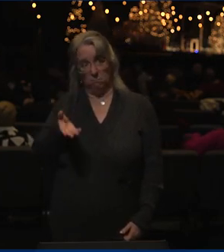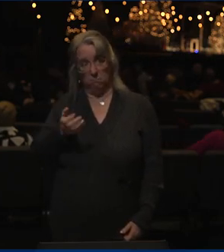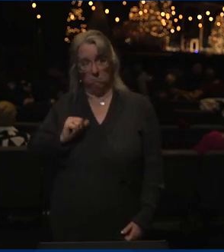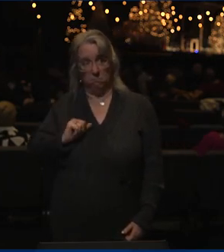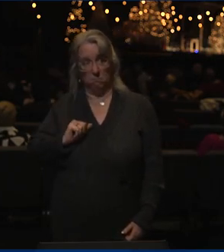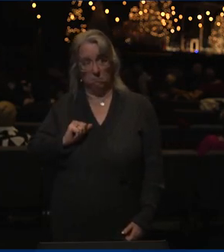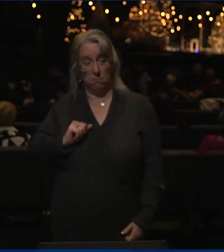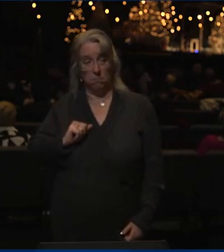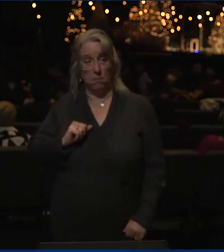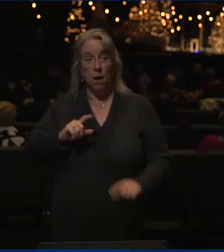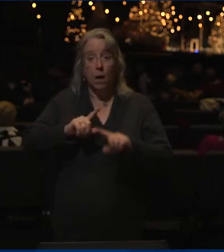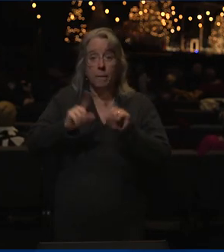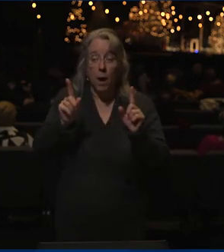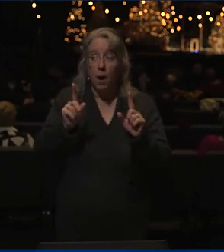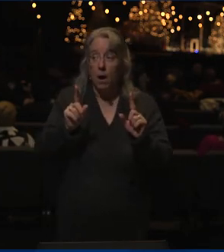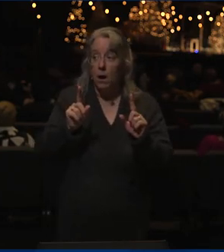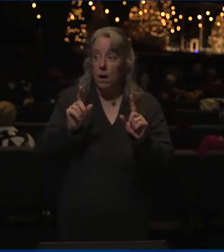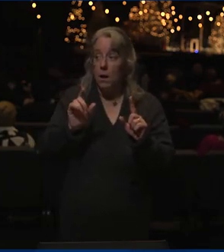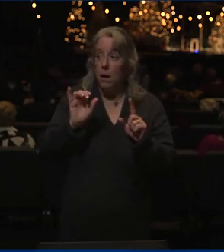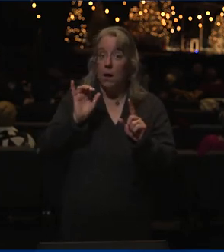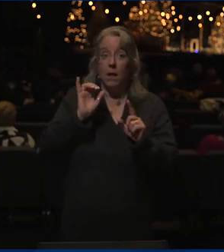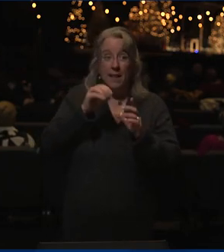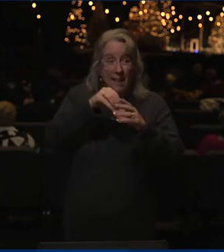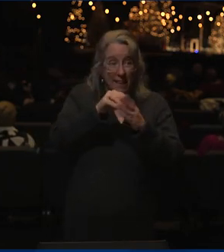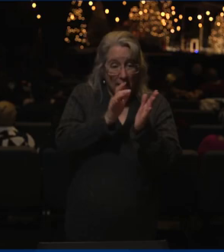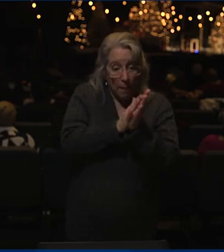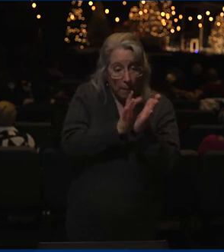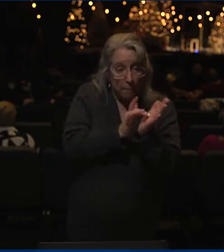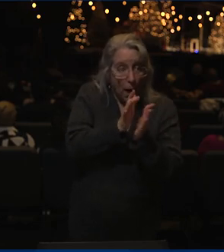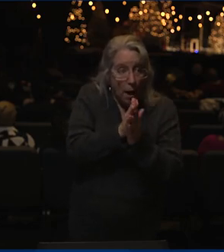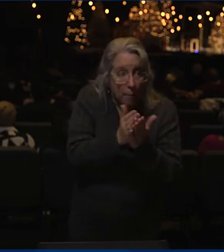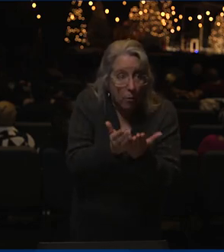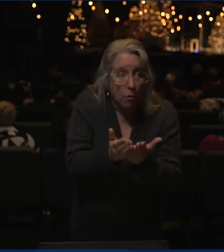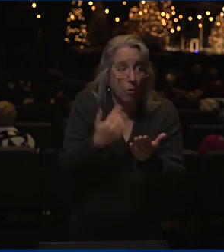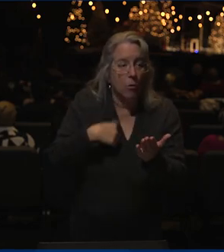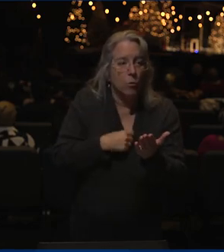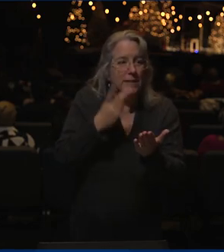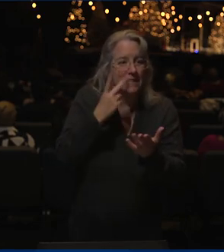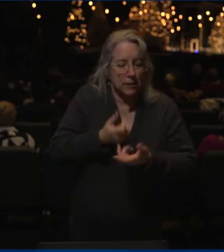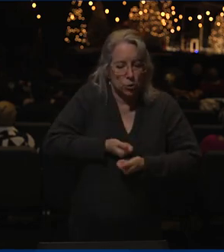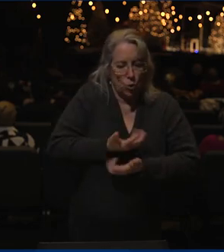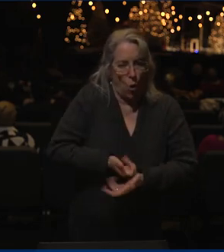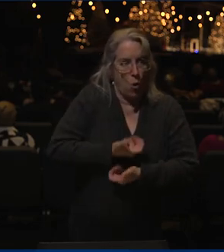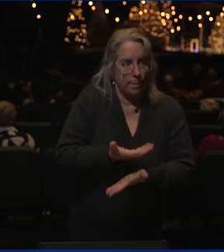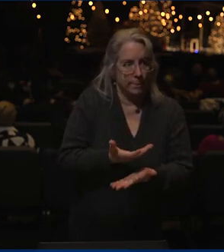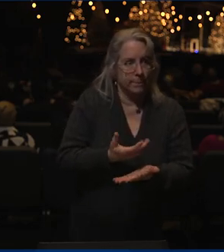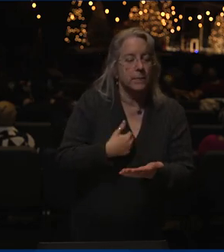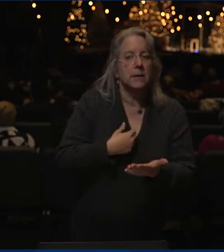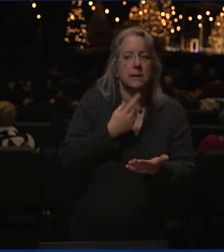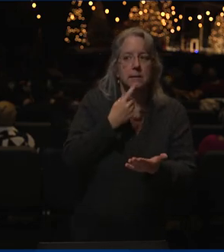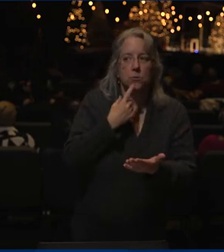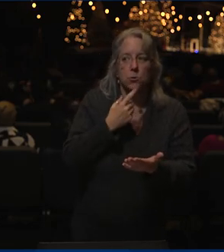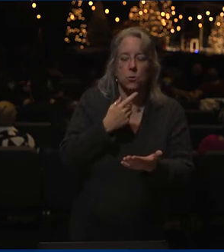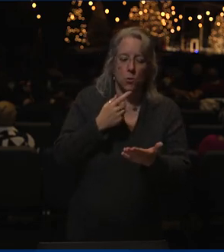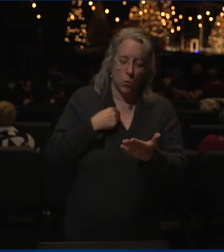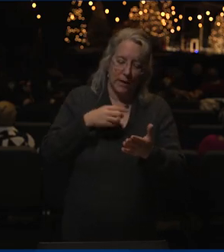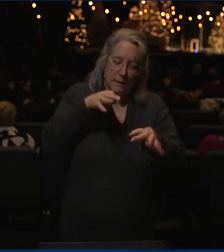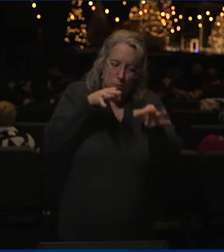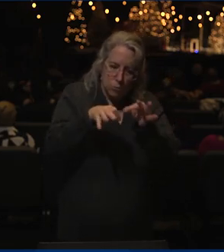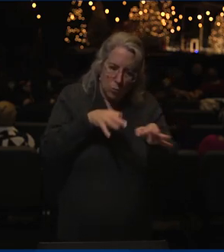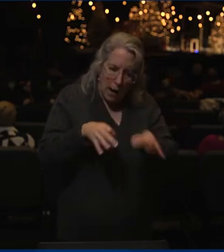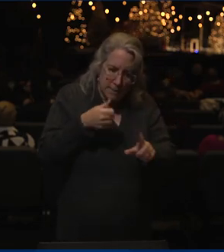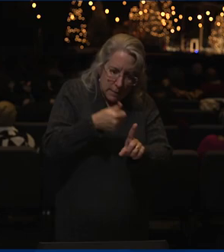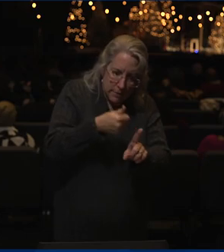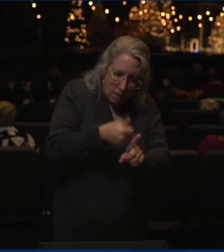But all over the Psalms, we see that he writes these things about who he is in the eyes of God. And listen to this